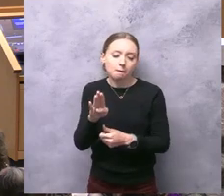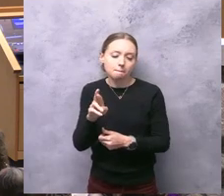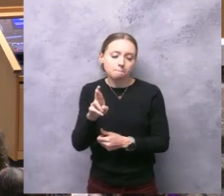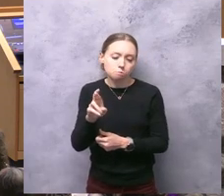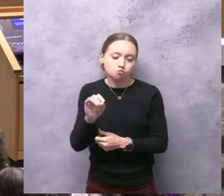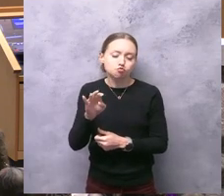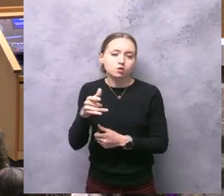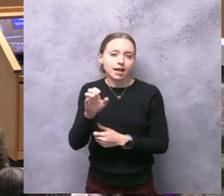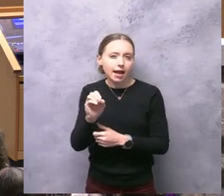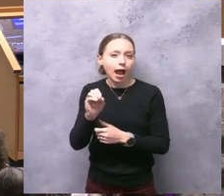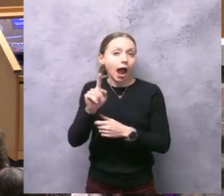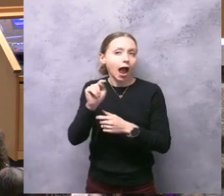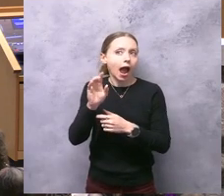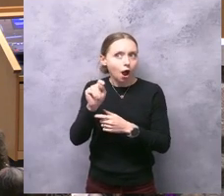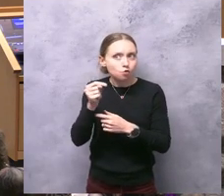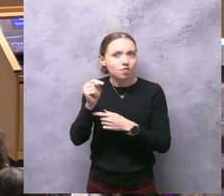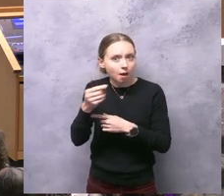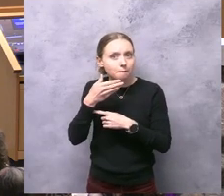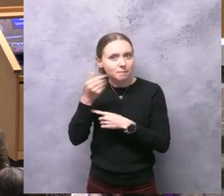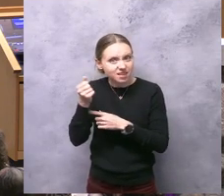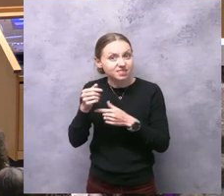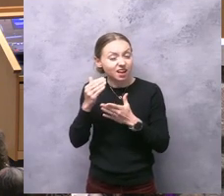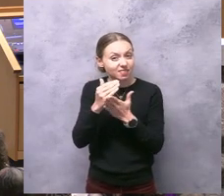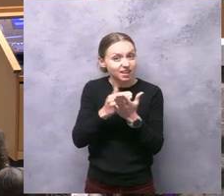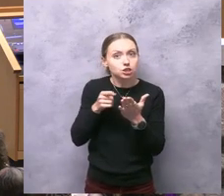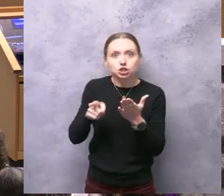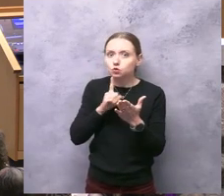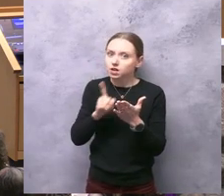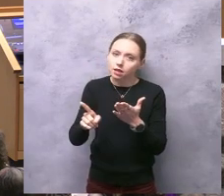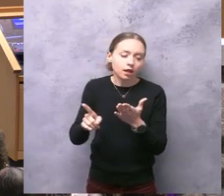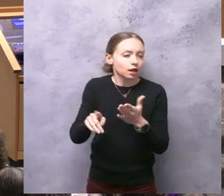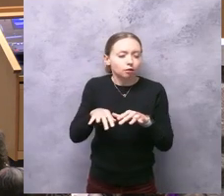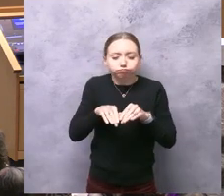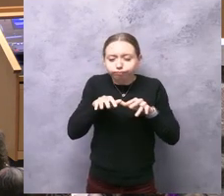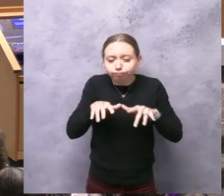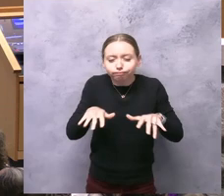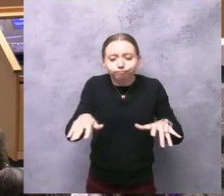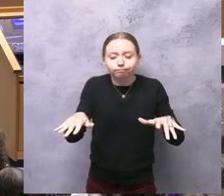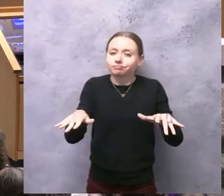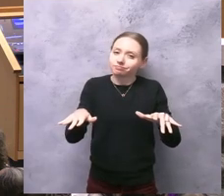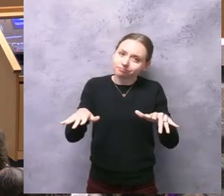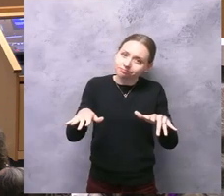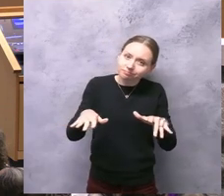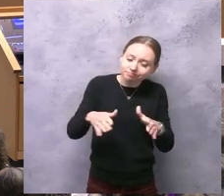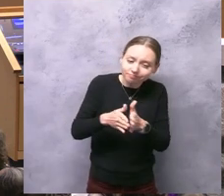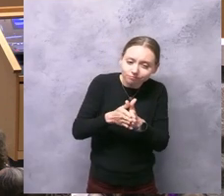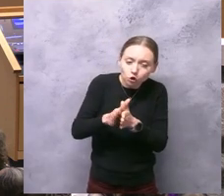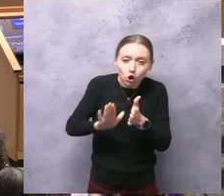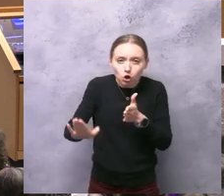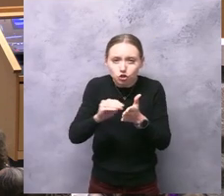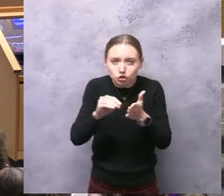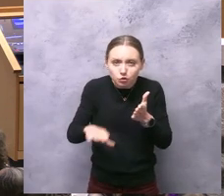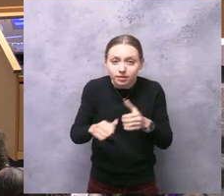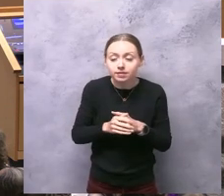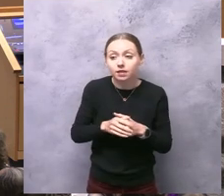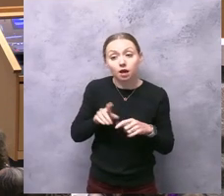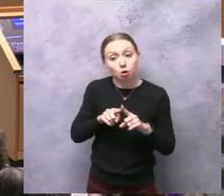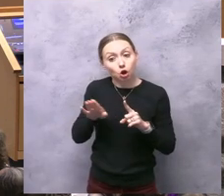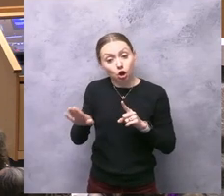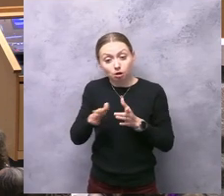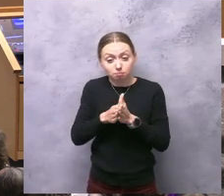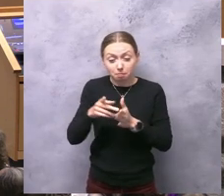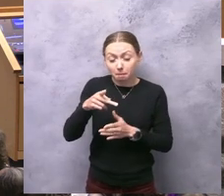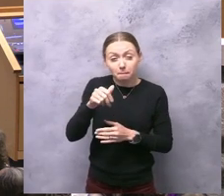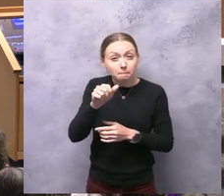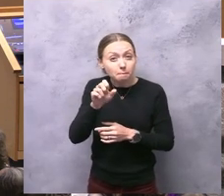she ignites a spark of inspiration with her students, guiding them towards their full potential. But her impact doesn't stop there. Ms. Costello's compassion knows no bounds, whether